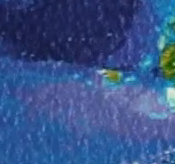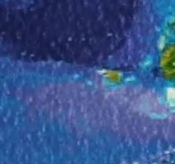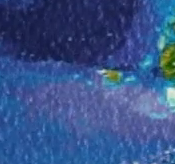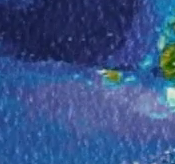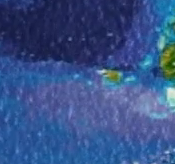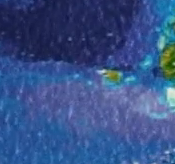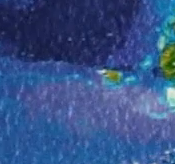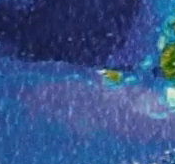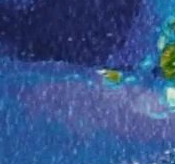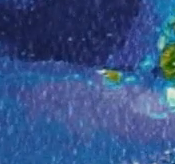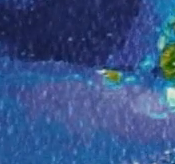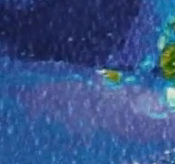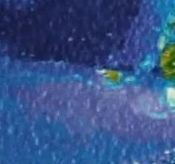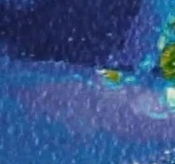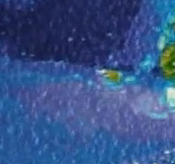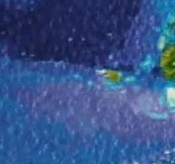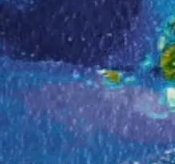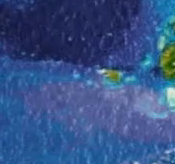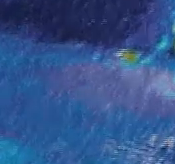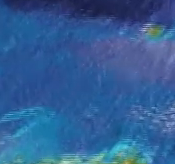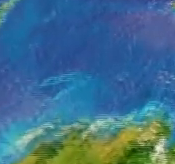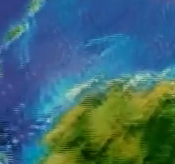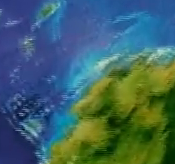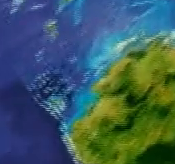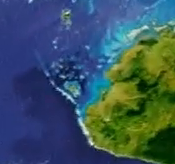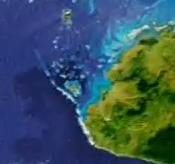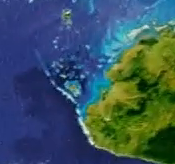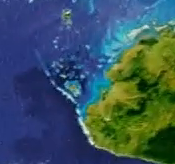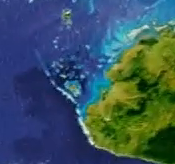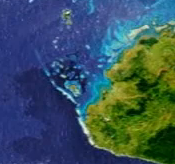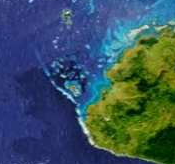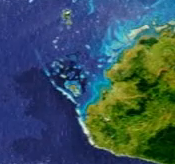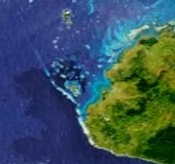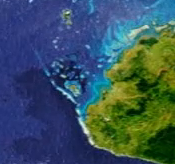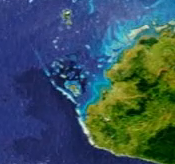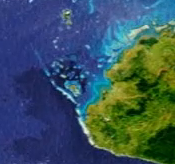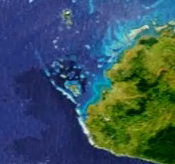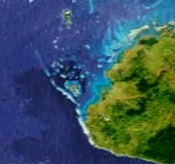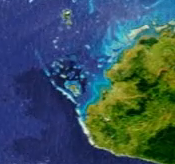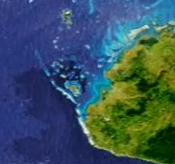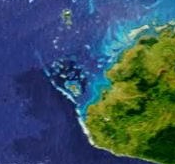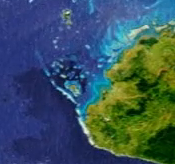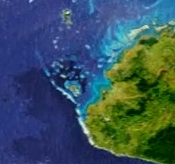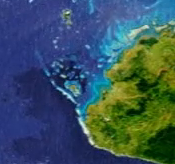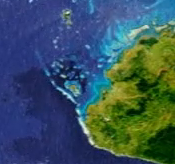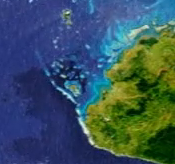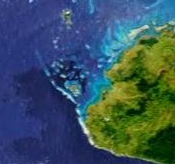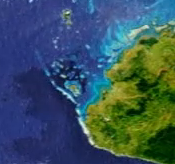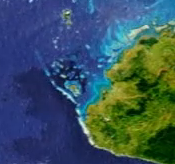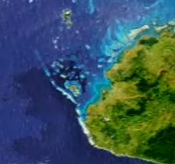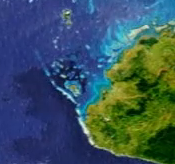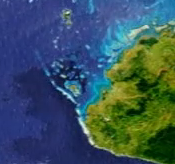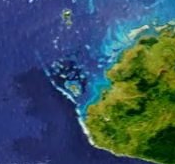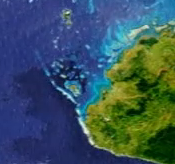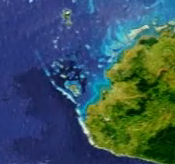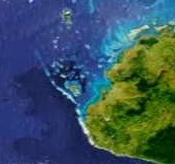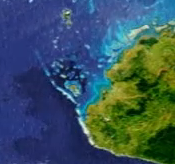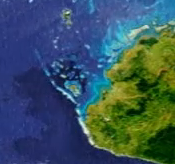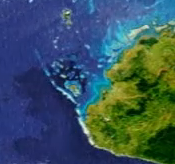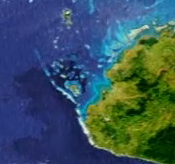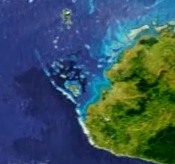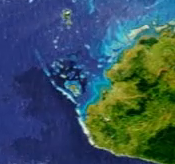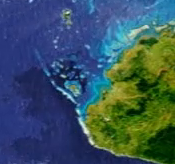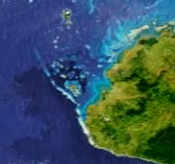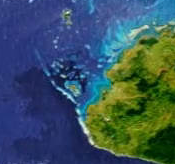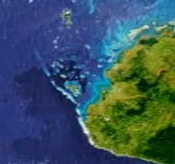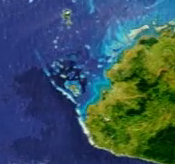day. At sea, moderate to fresh southeasterly winds, rough seas, moderate southerly swells. Turning to the tides, the next high tide is